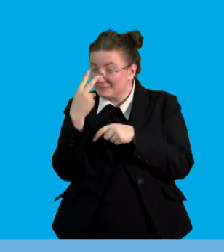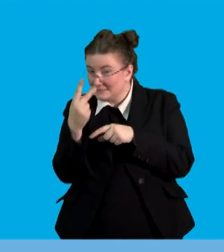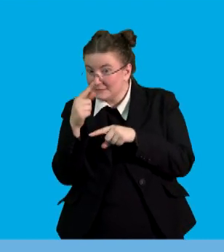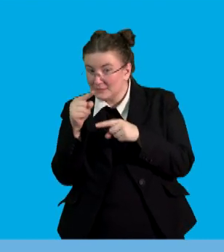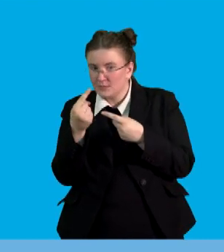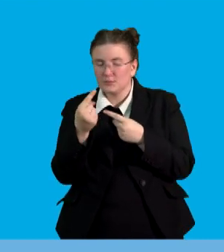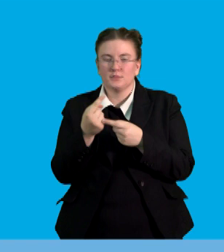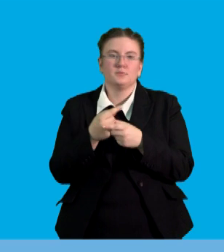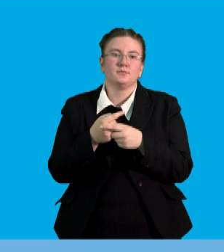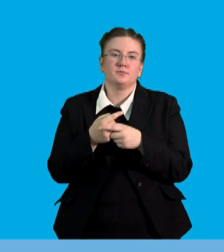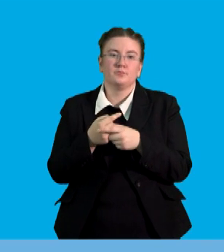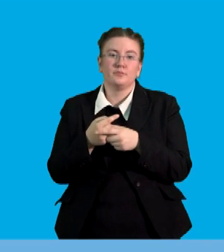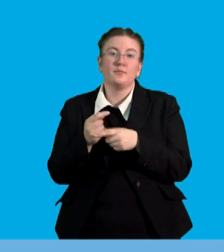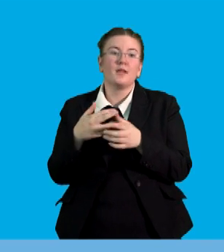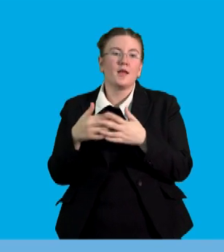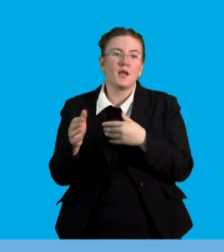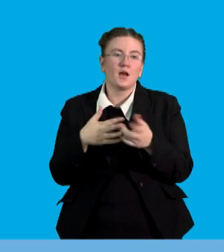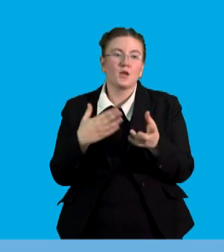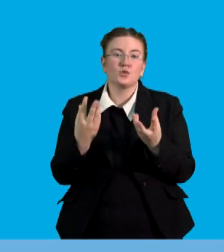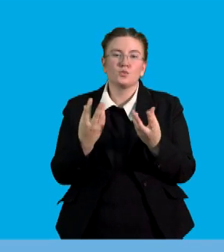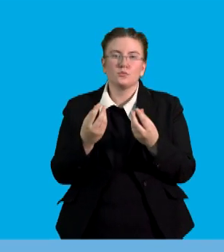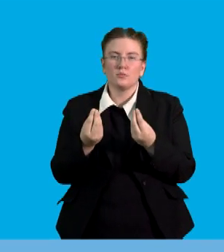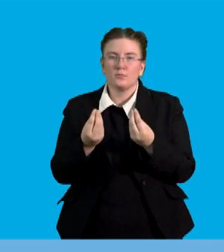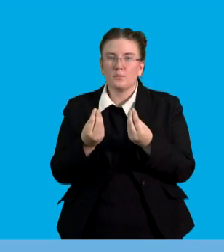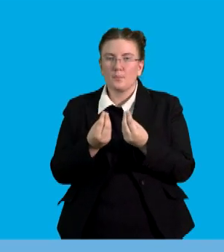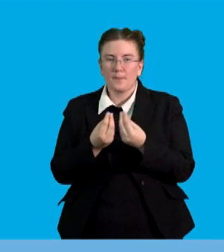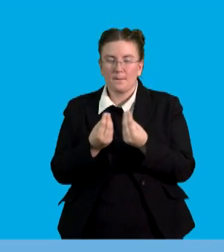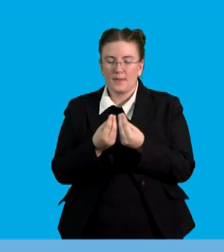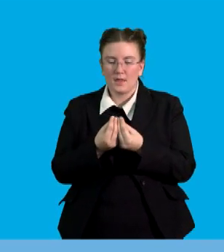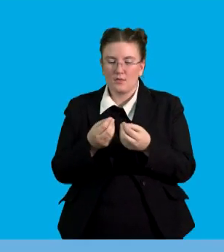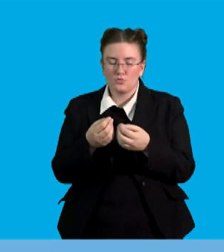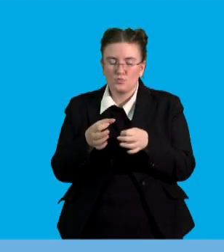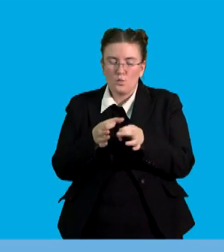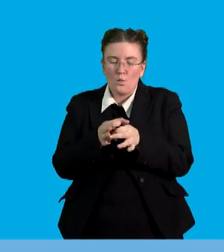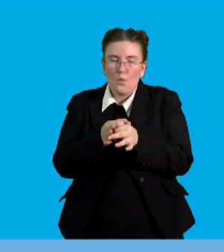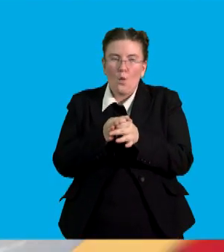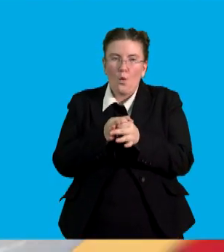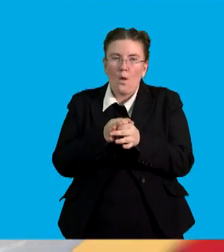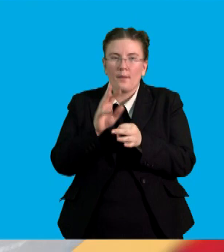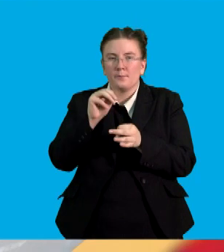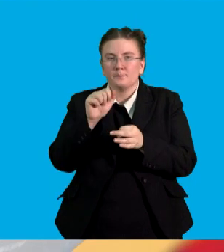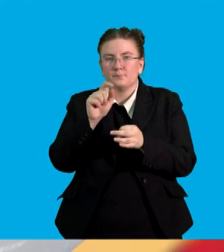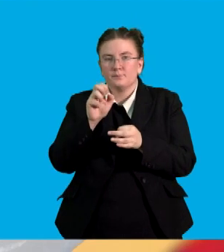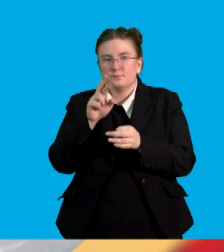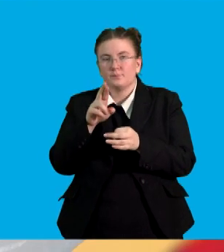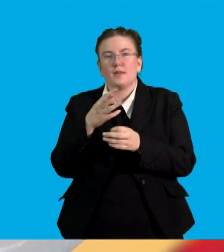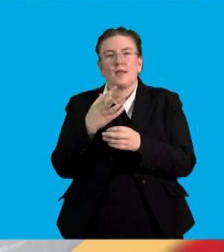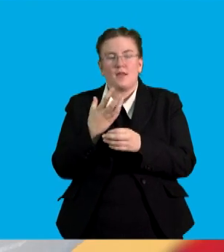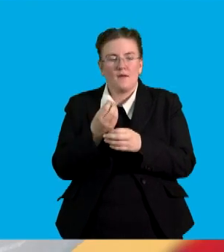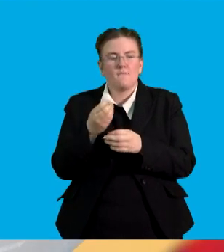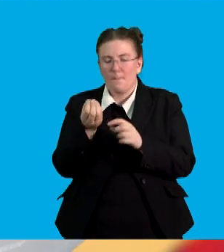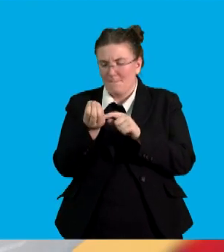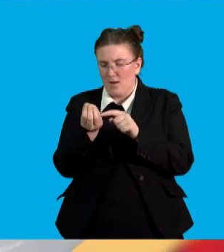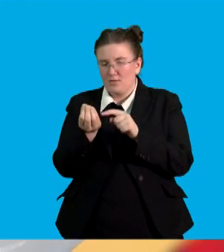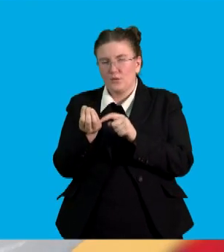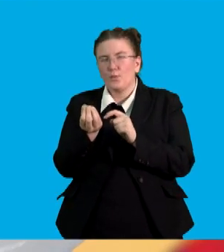able to see them by our naked eye. And any small piece of matter has millions of particles. So any small piece of matter that we can